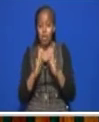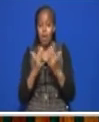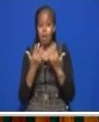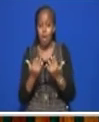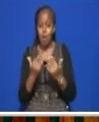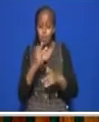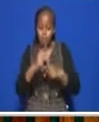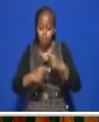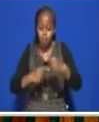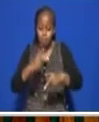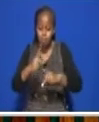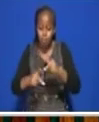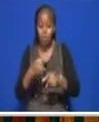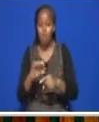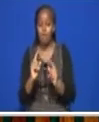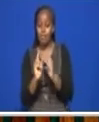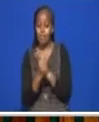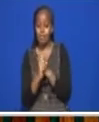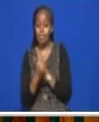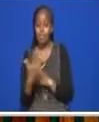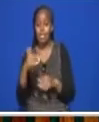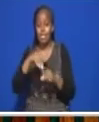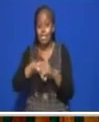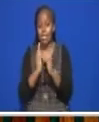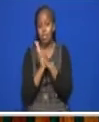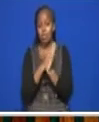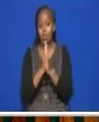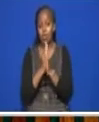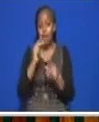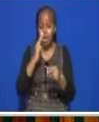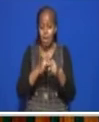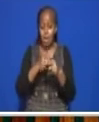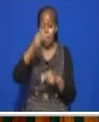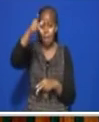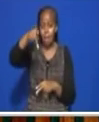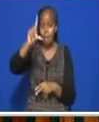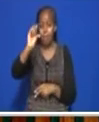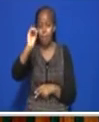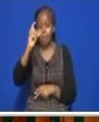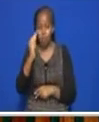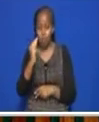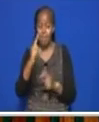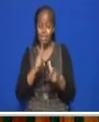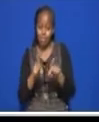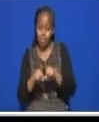flow of events is what we call a plot. A good composition should also have